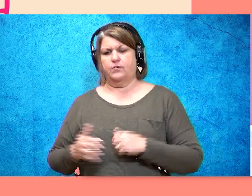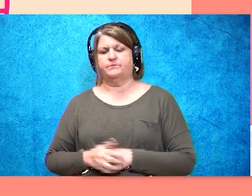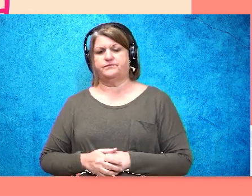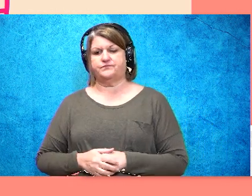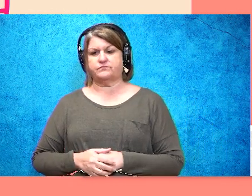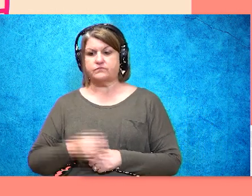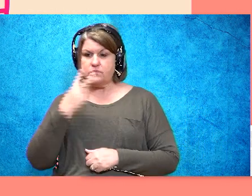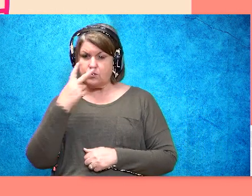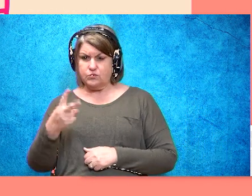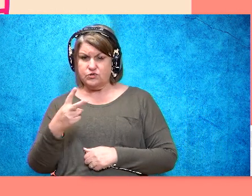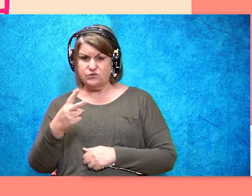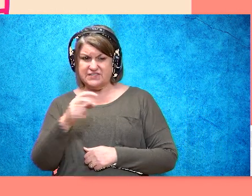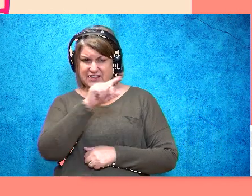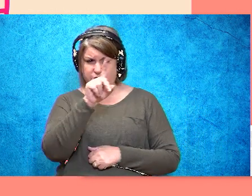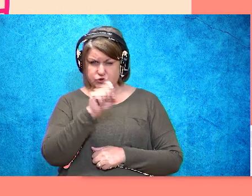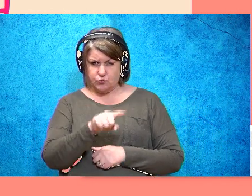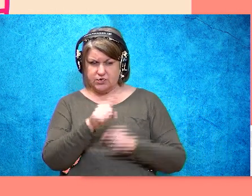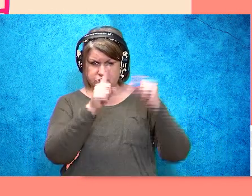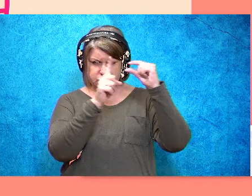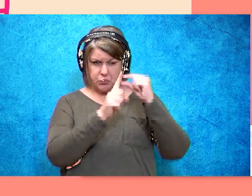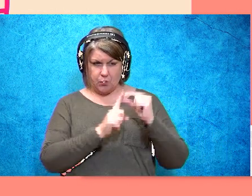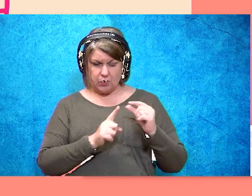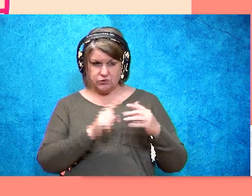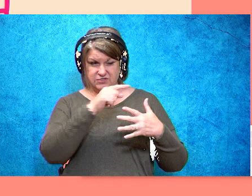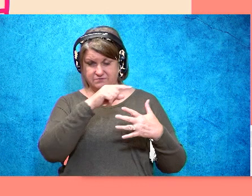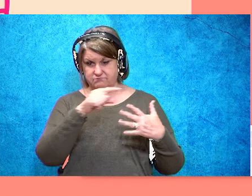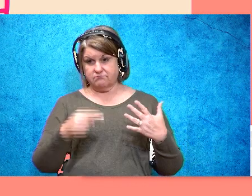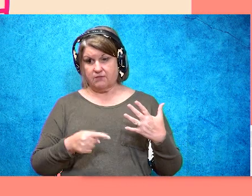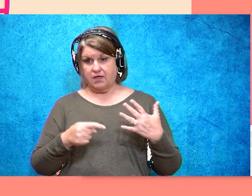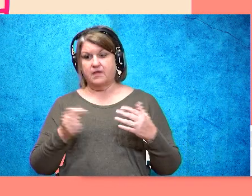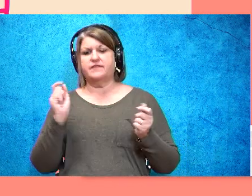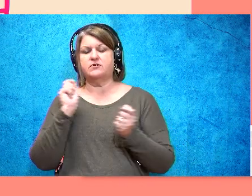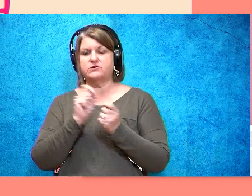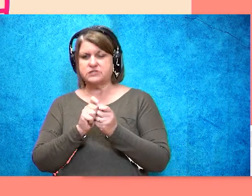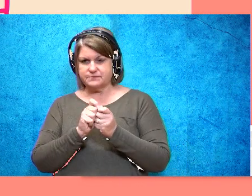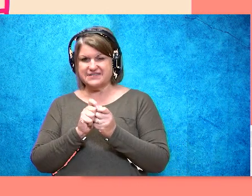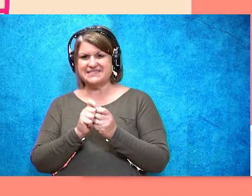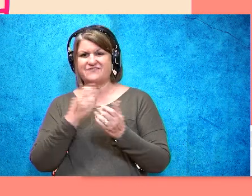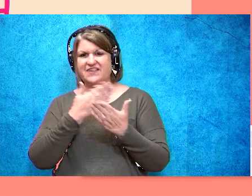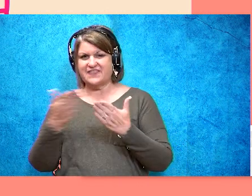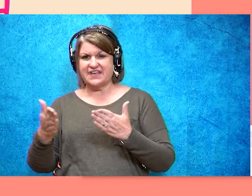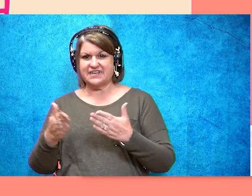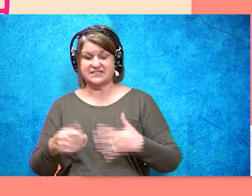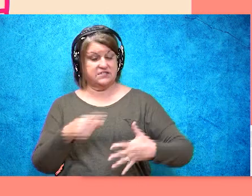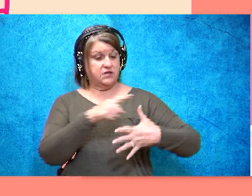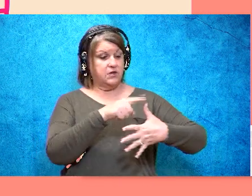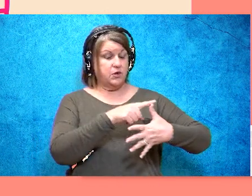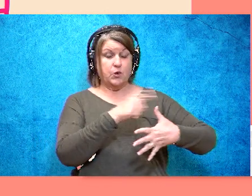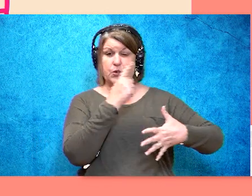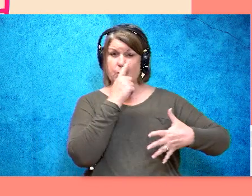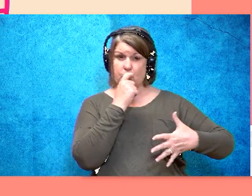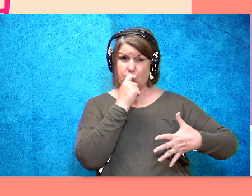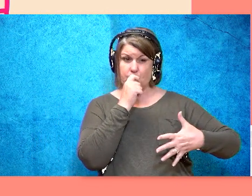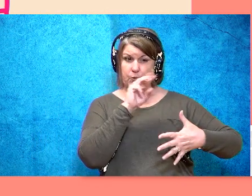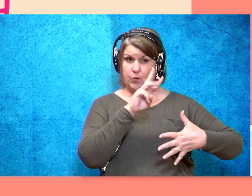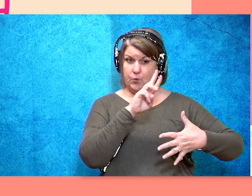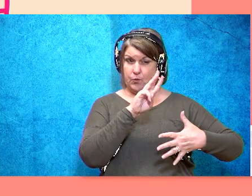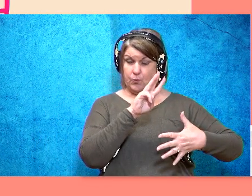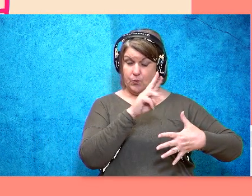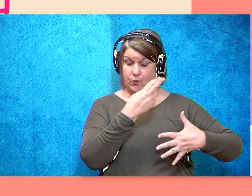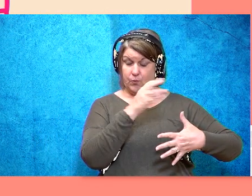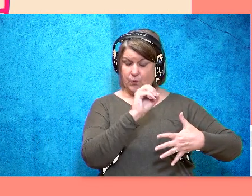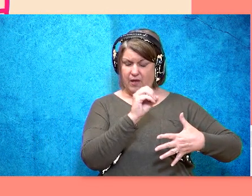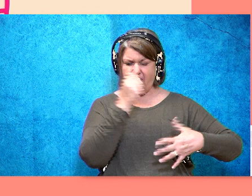there's specific things that they're asking you for. When you see who, this question is asking you to think about the